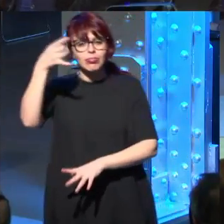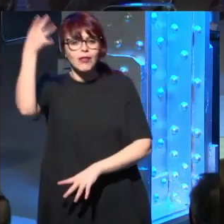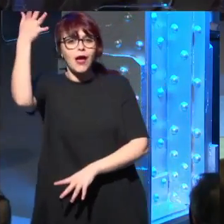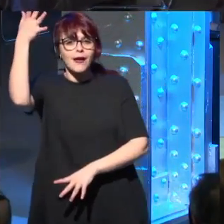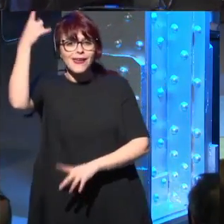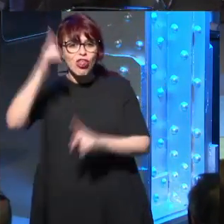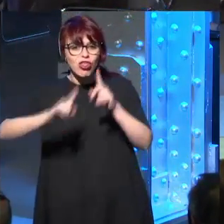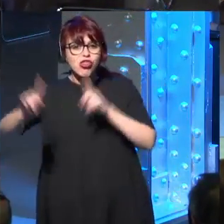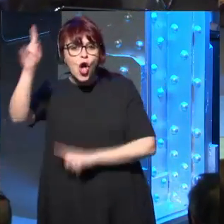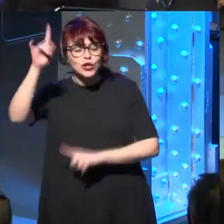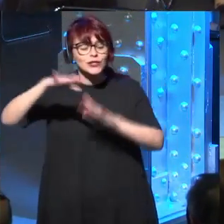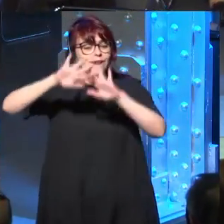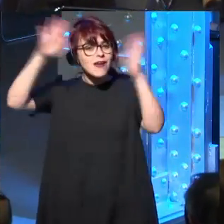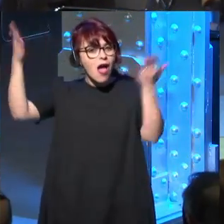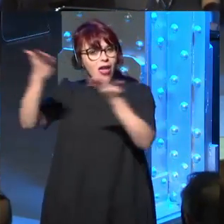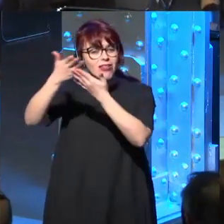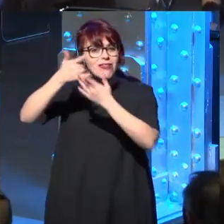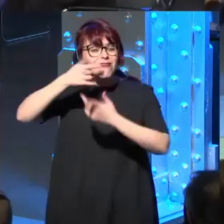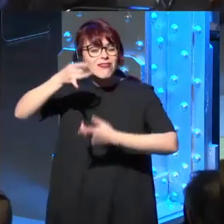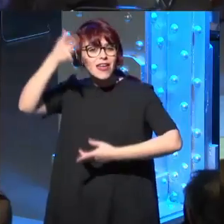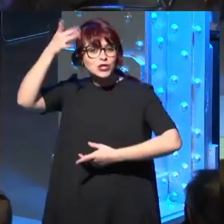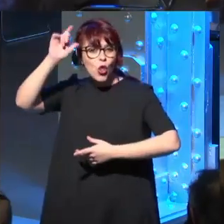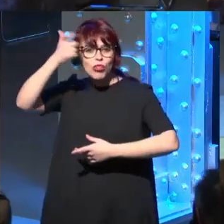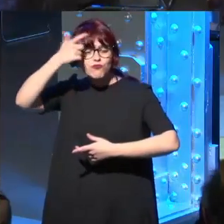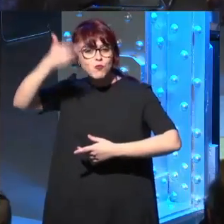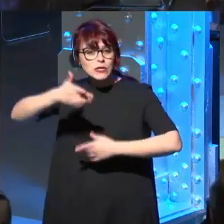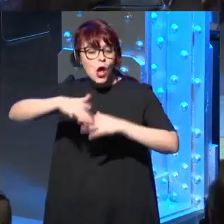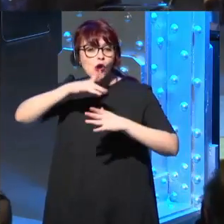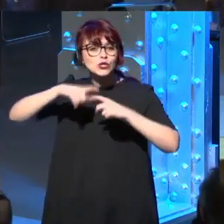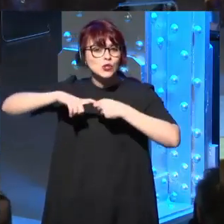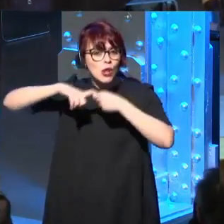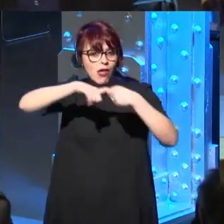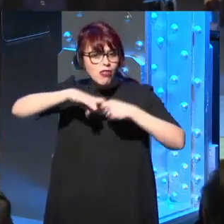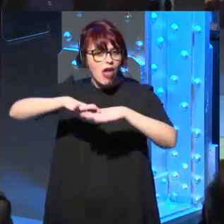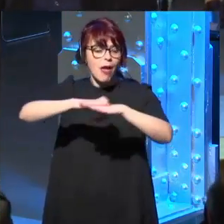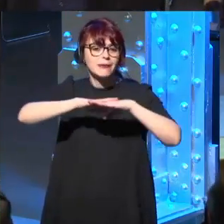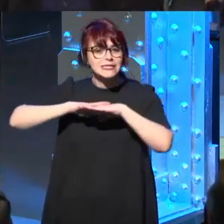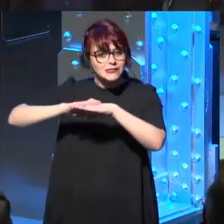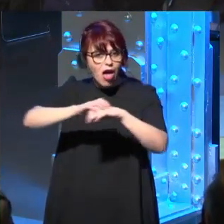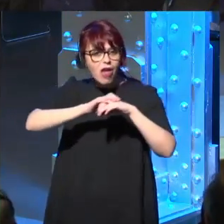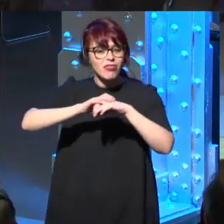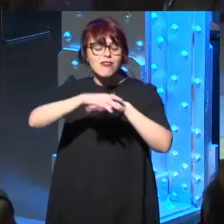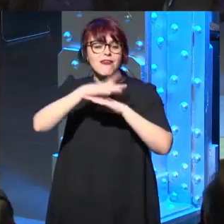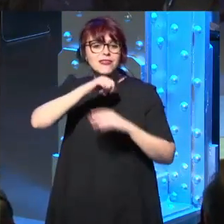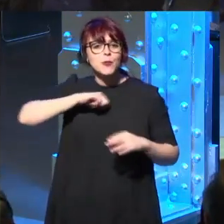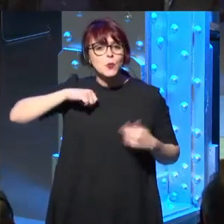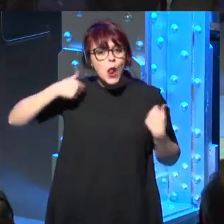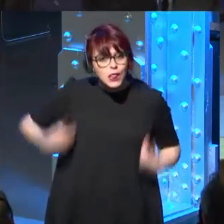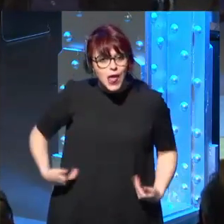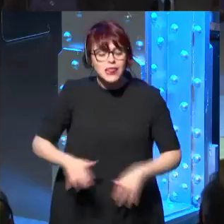the big ideals of solidarity, friendship, individuality,